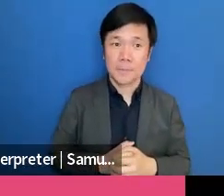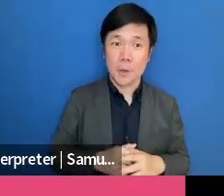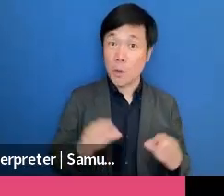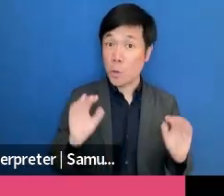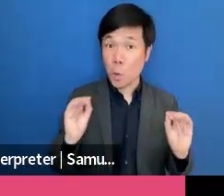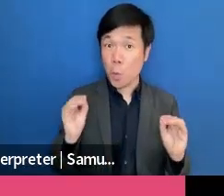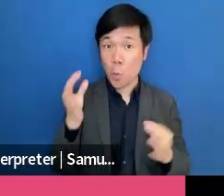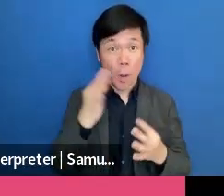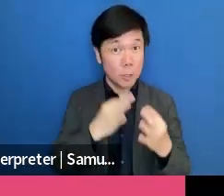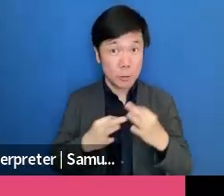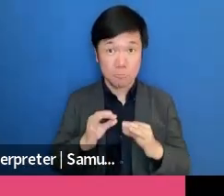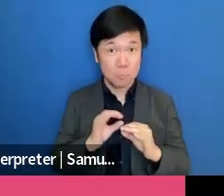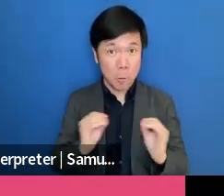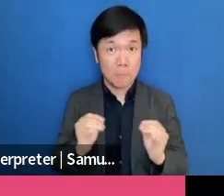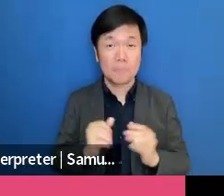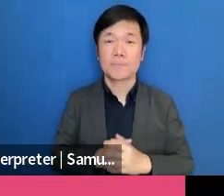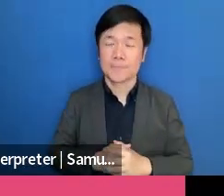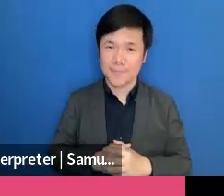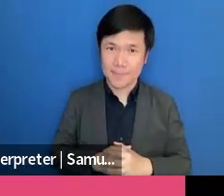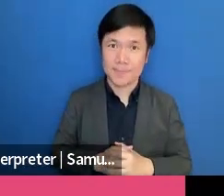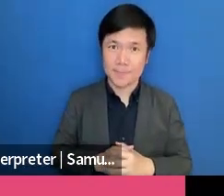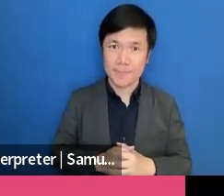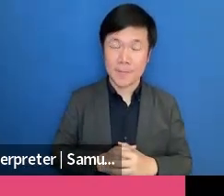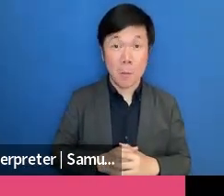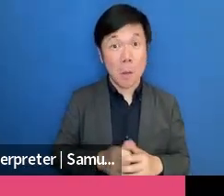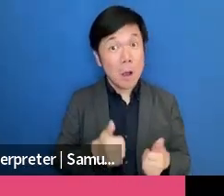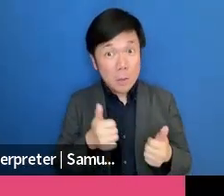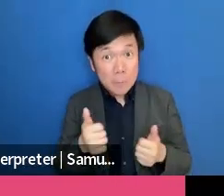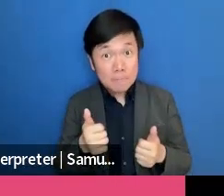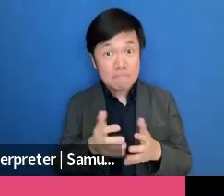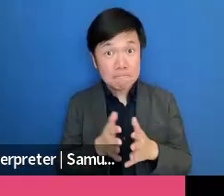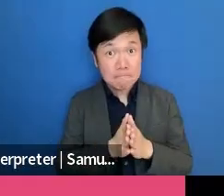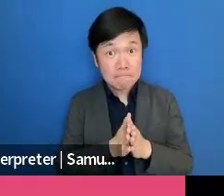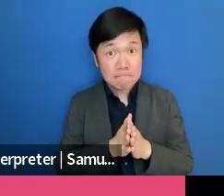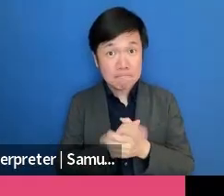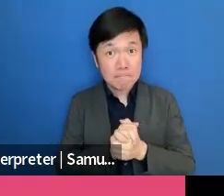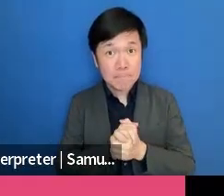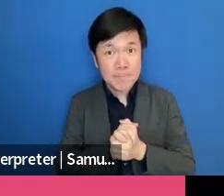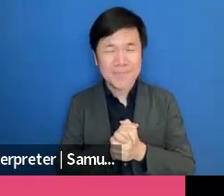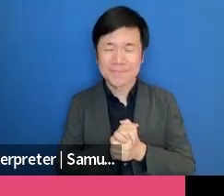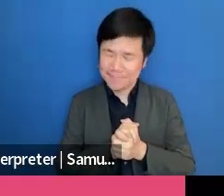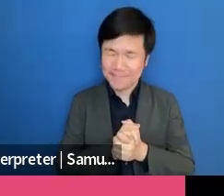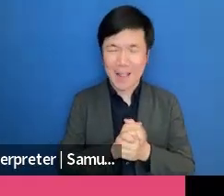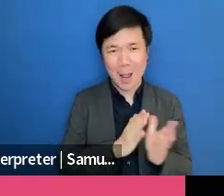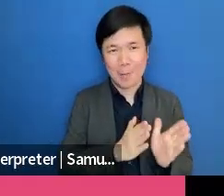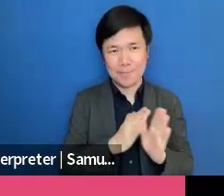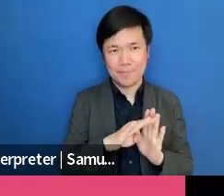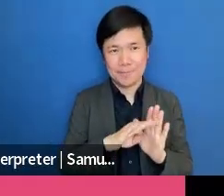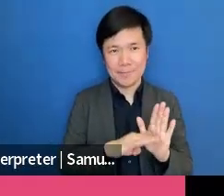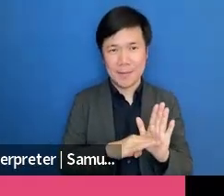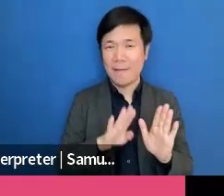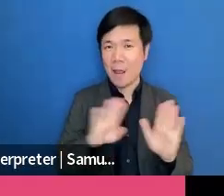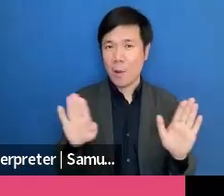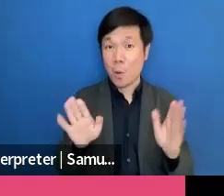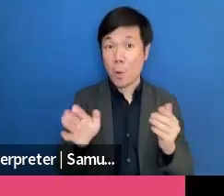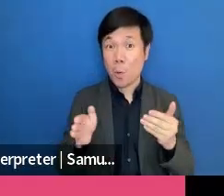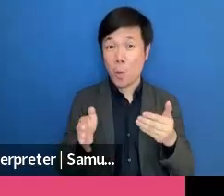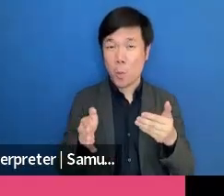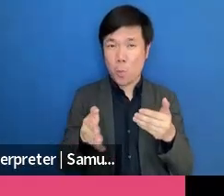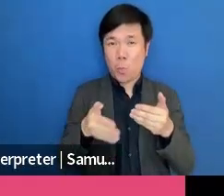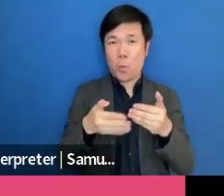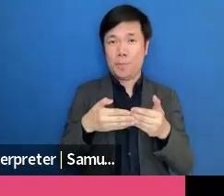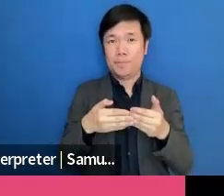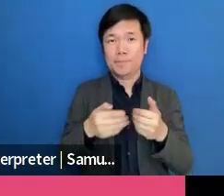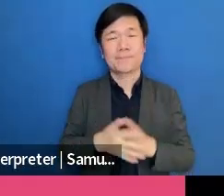additional questions. So if it is okay with you all, we will transition to the closing. So